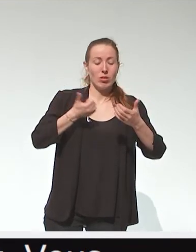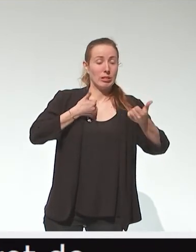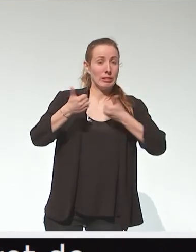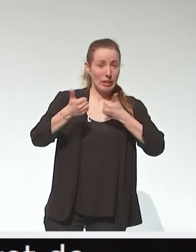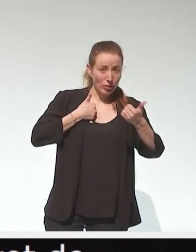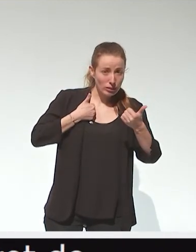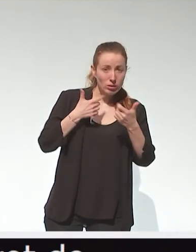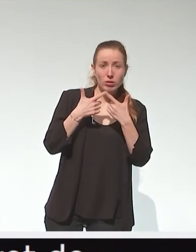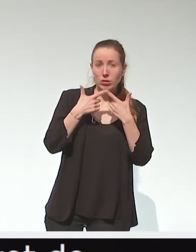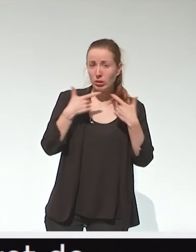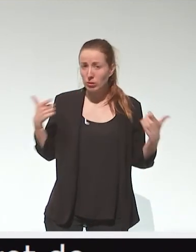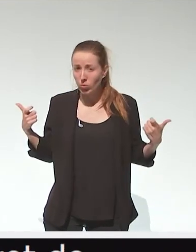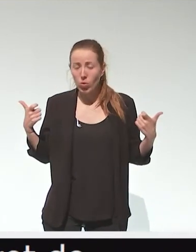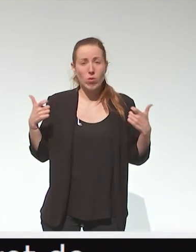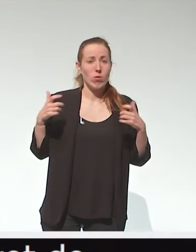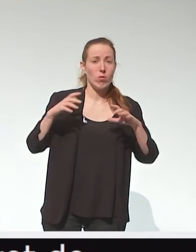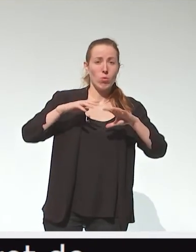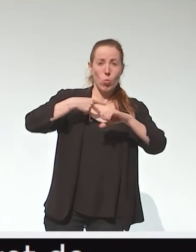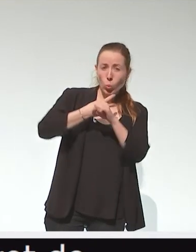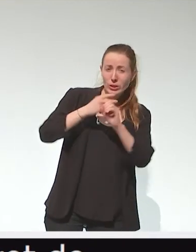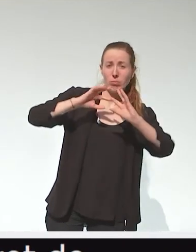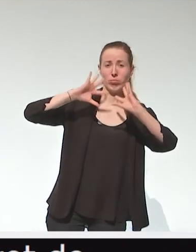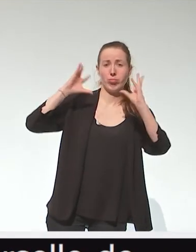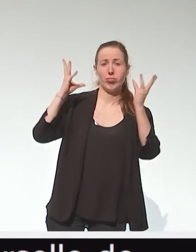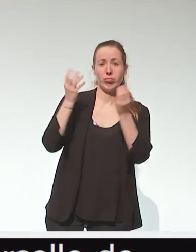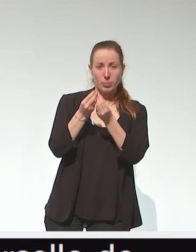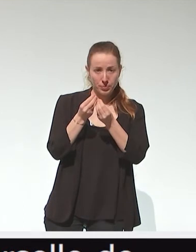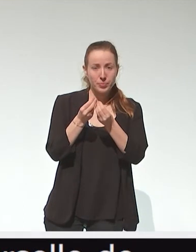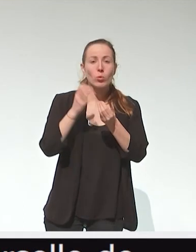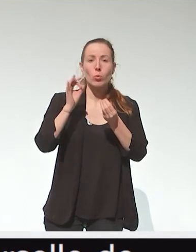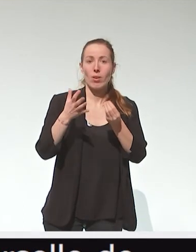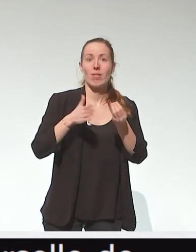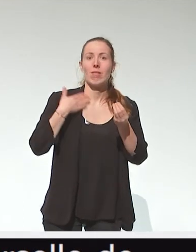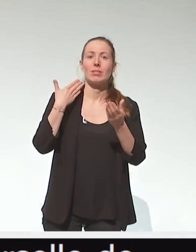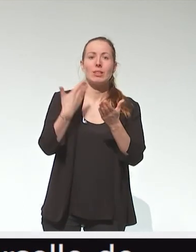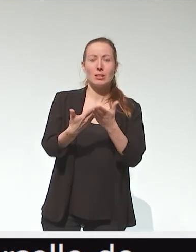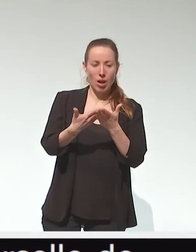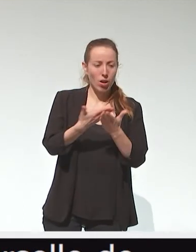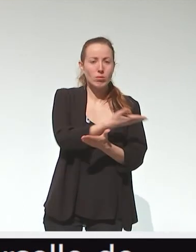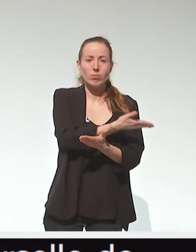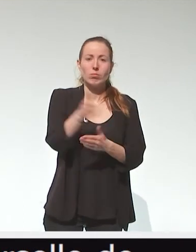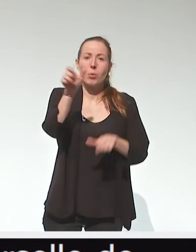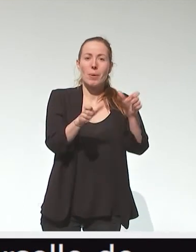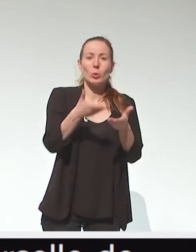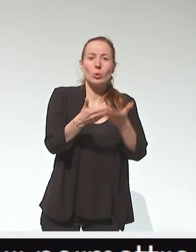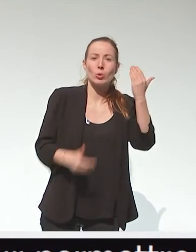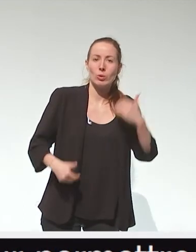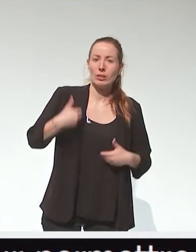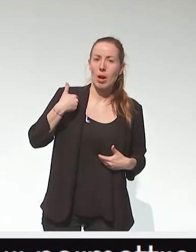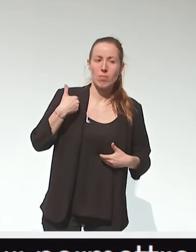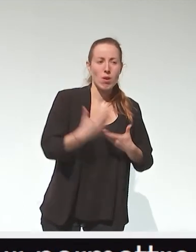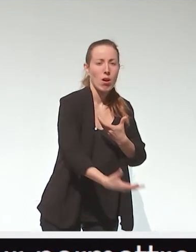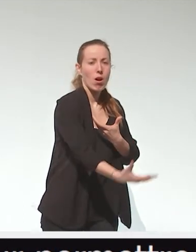accessibility, universal access to all amenities, all services, so that PWDs can